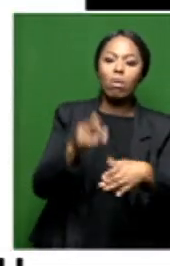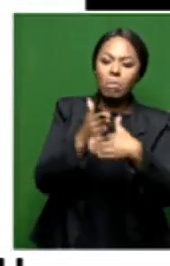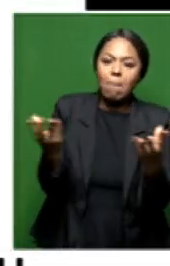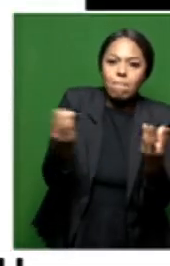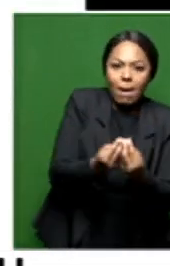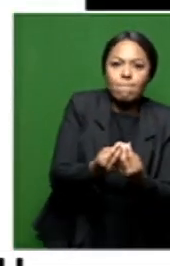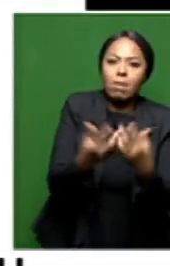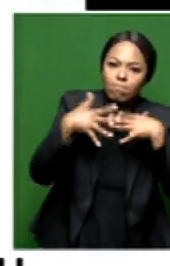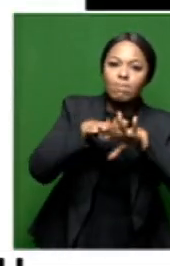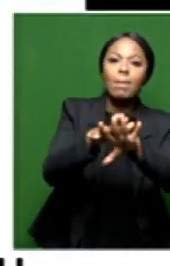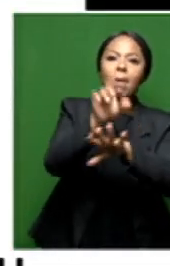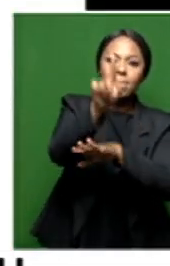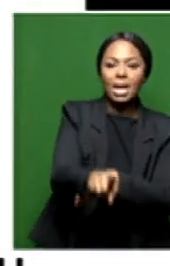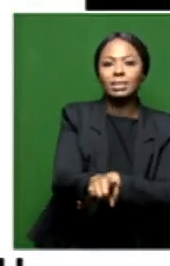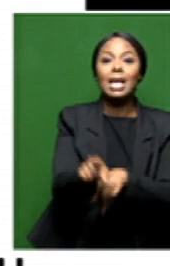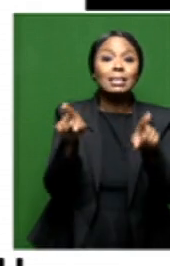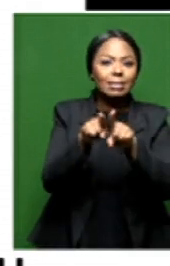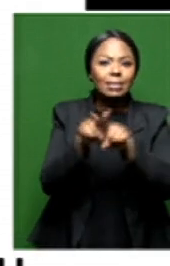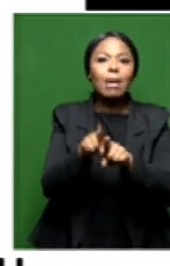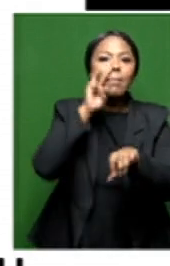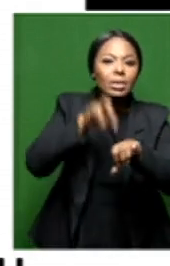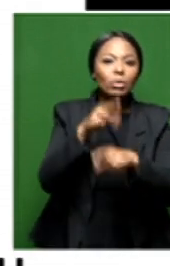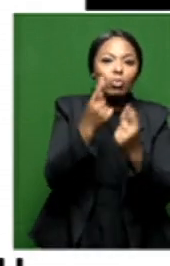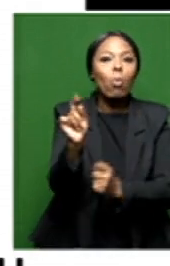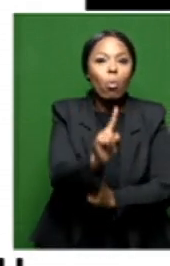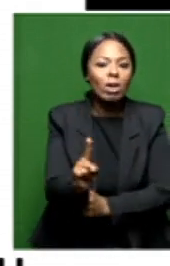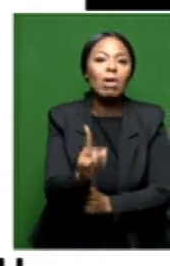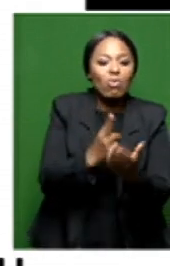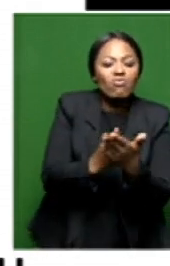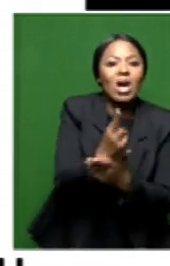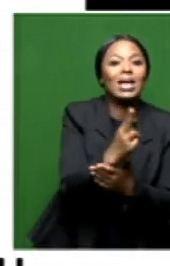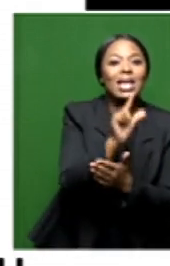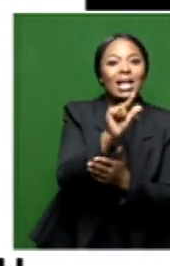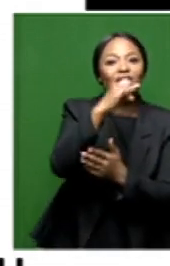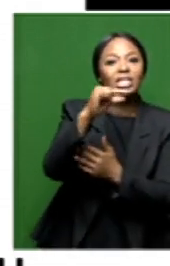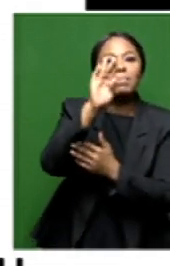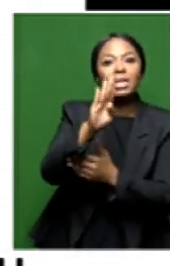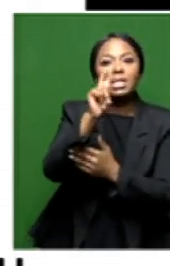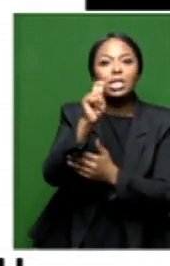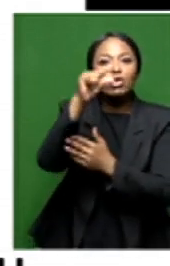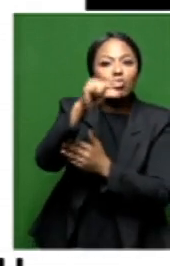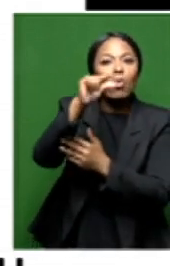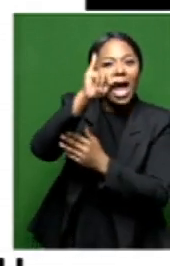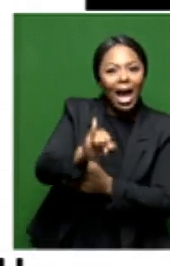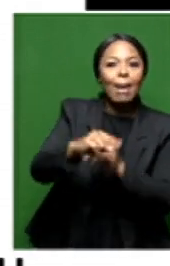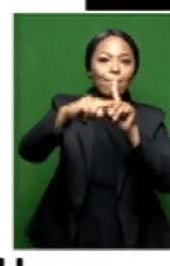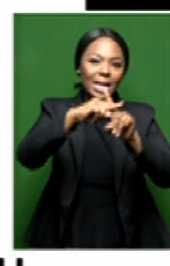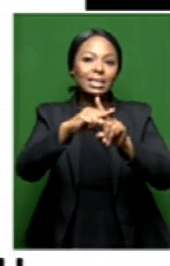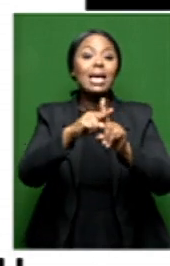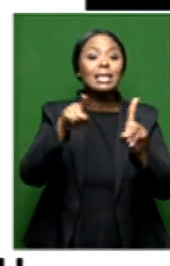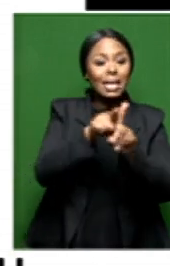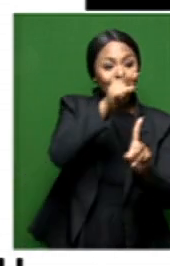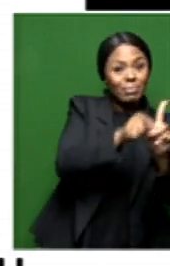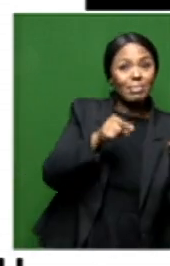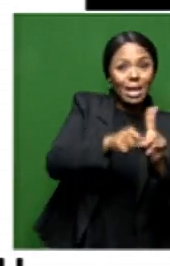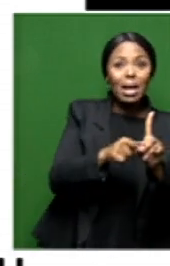But more so, we also need to uphold the rights of the LGBTI plus. Yes. And that's another avenue that